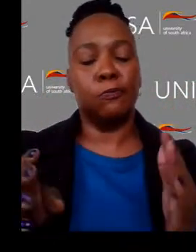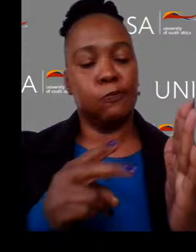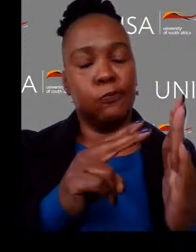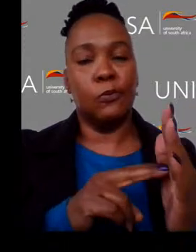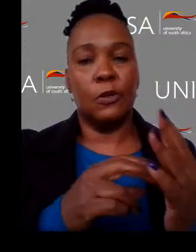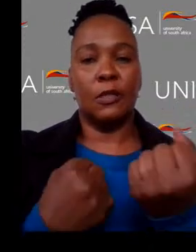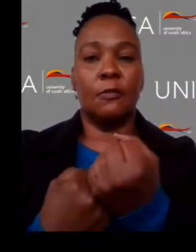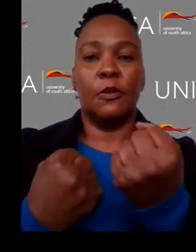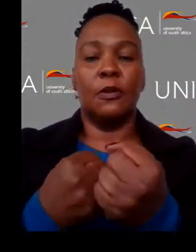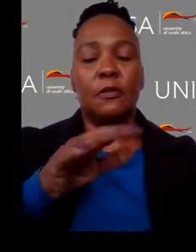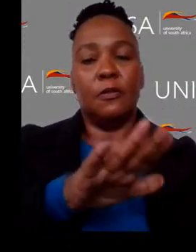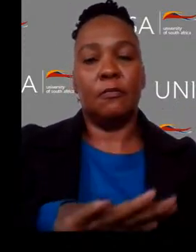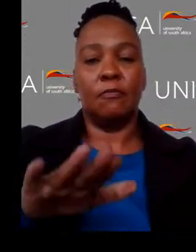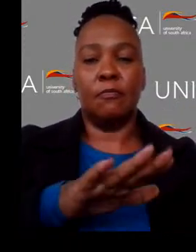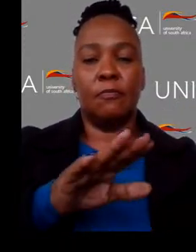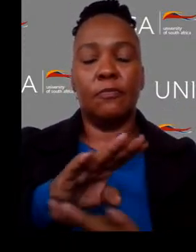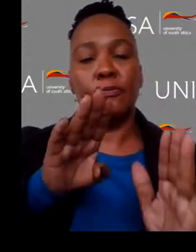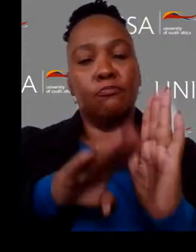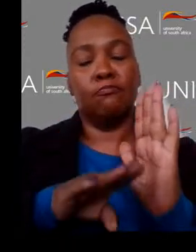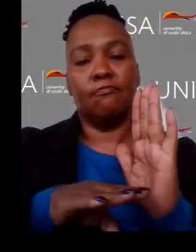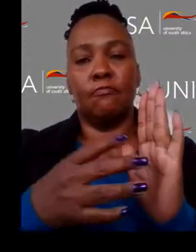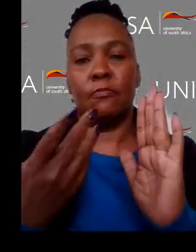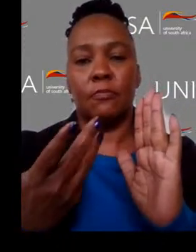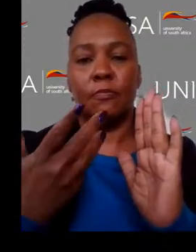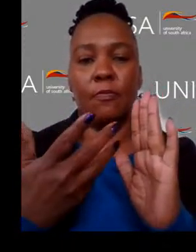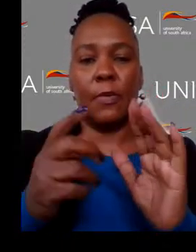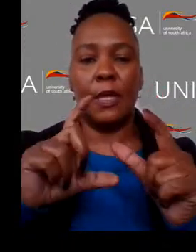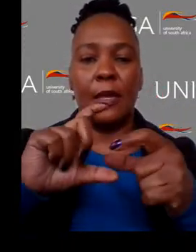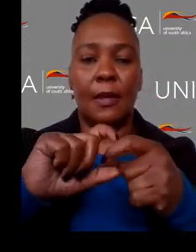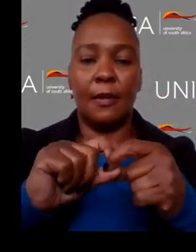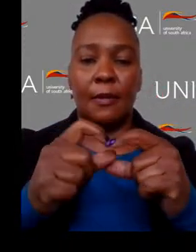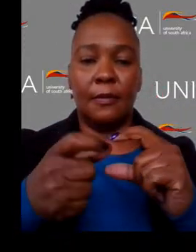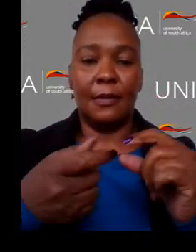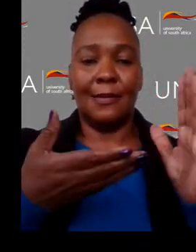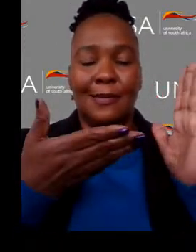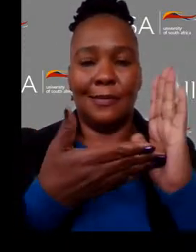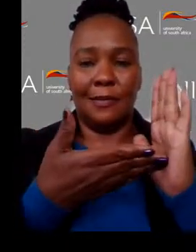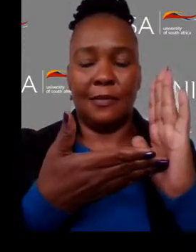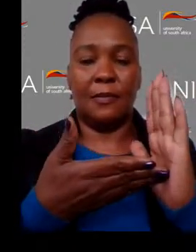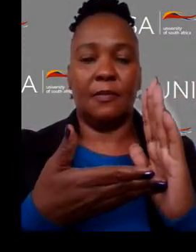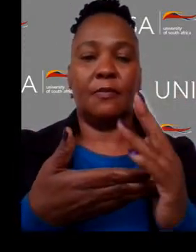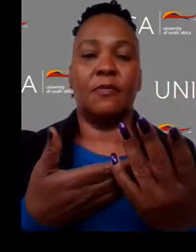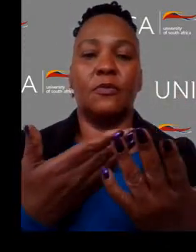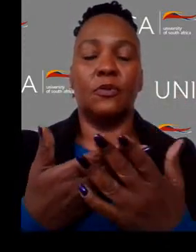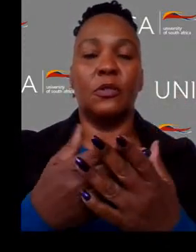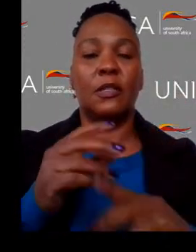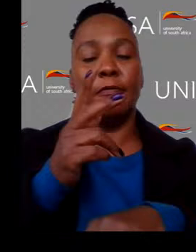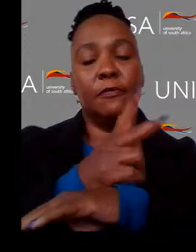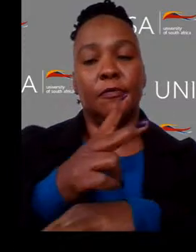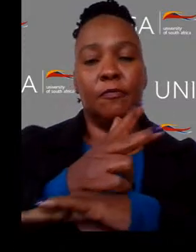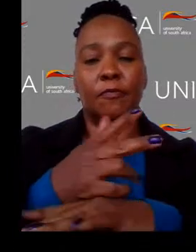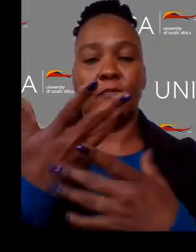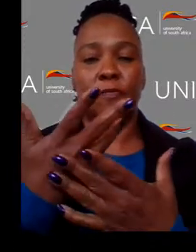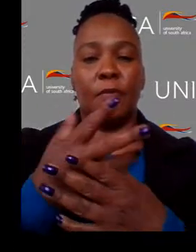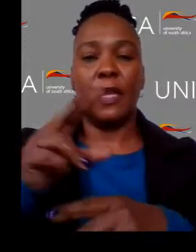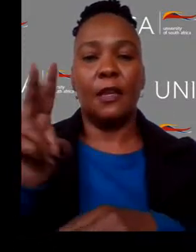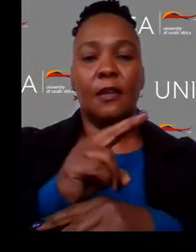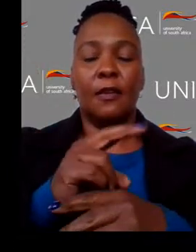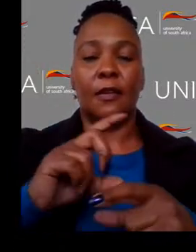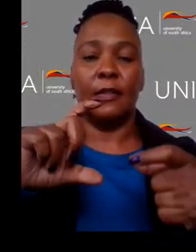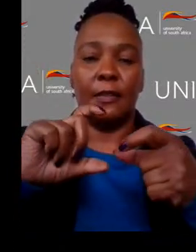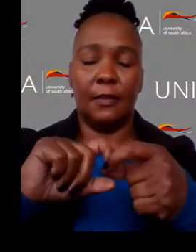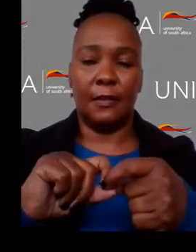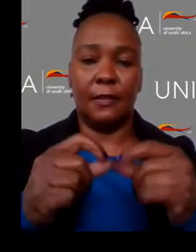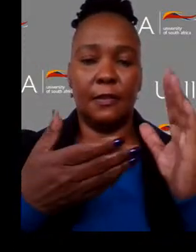it's underneath the link to the video. So just have a look for the link. Please complete the